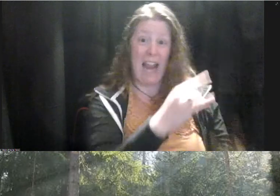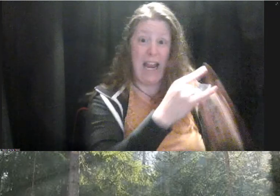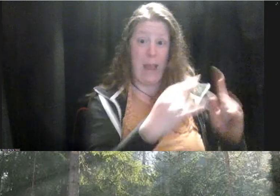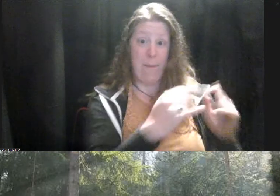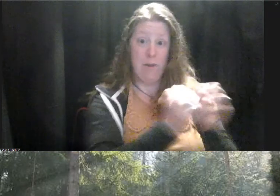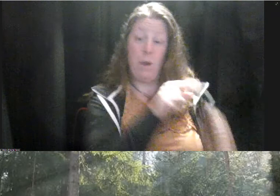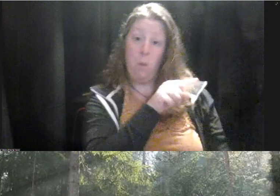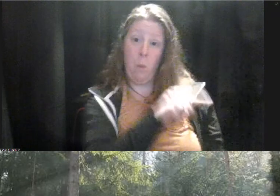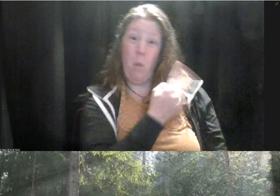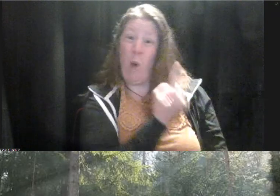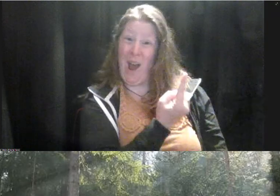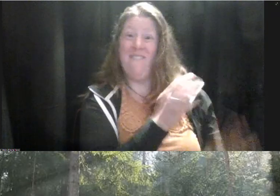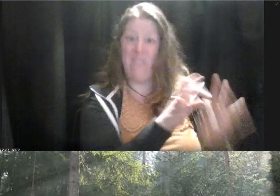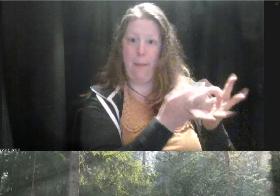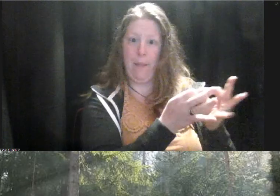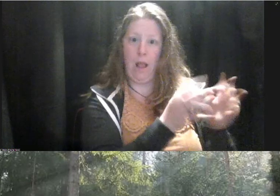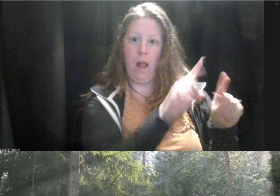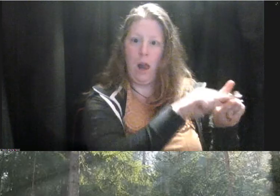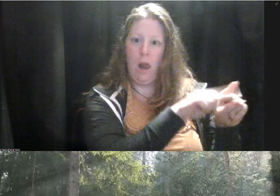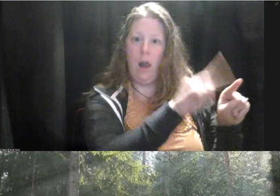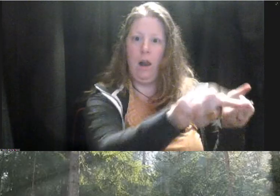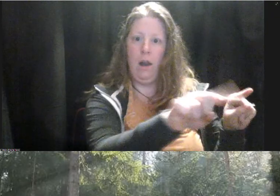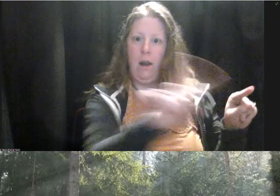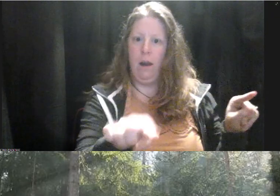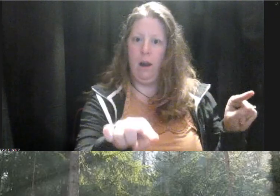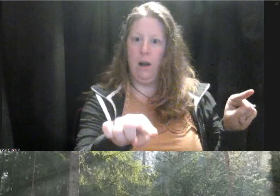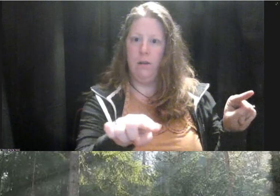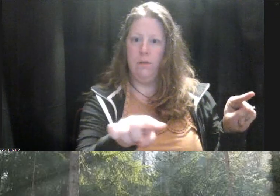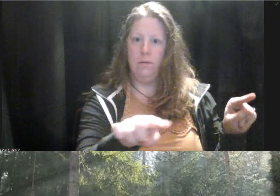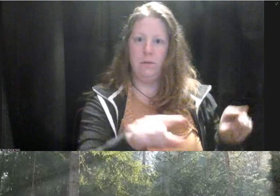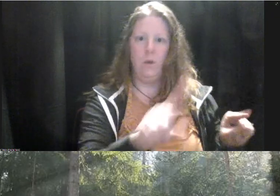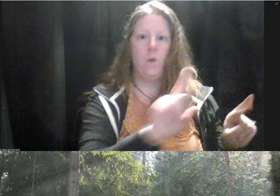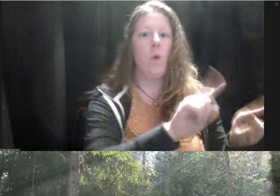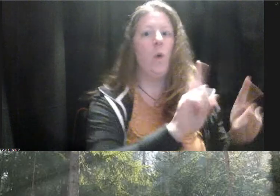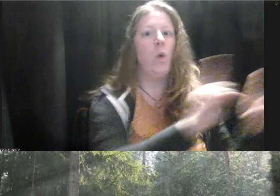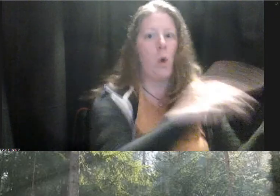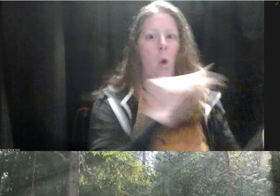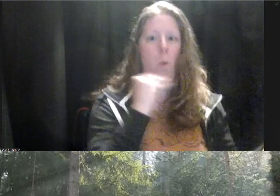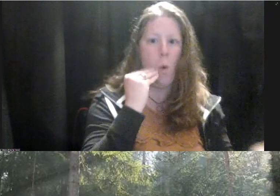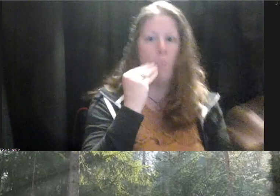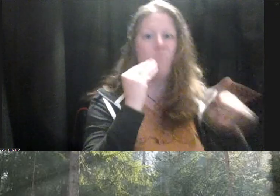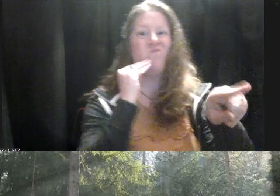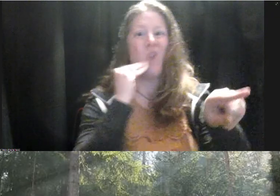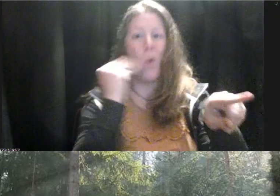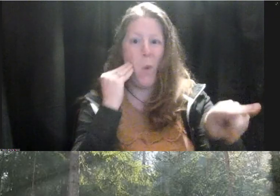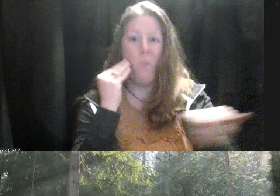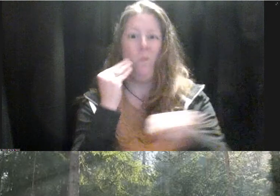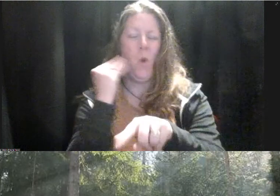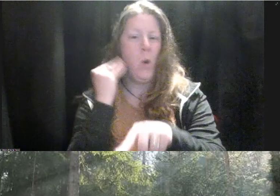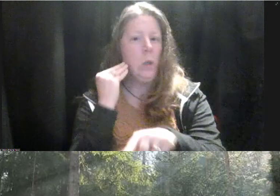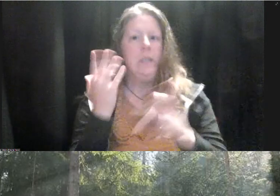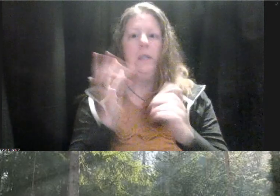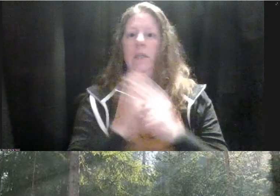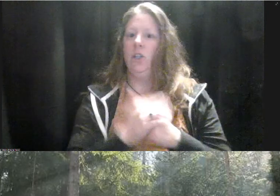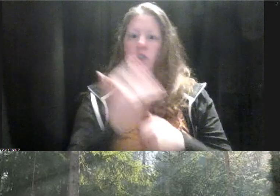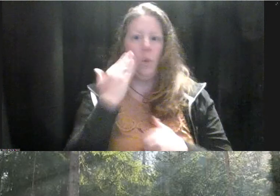the cabins connected with that family or that child, could be all over camp, has to go